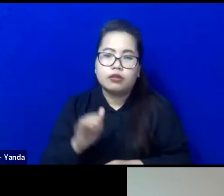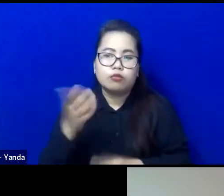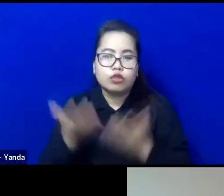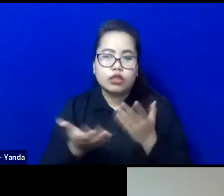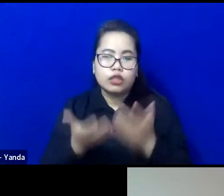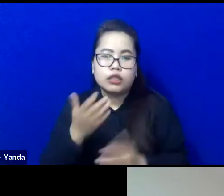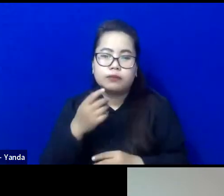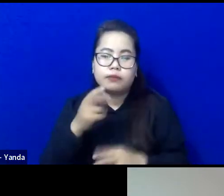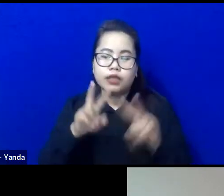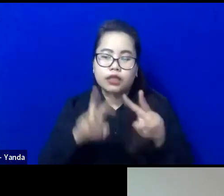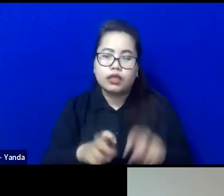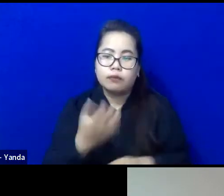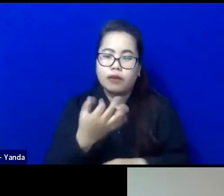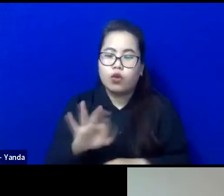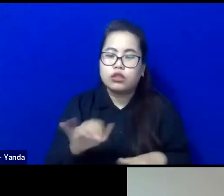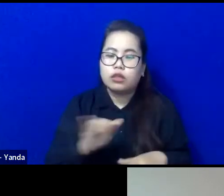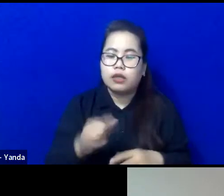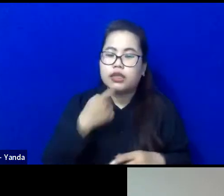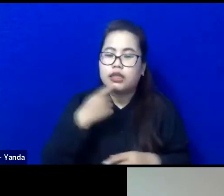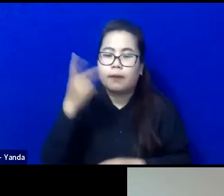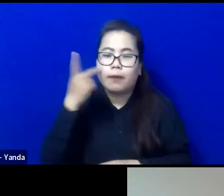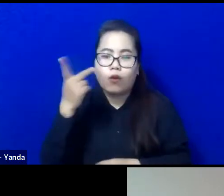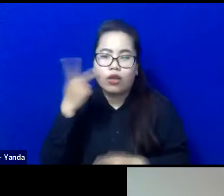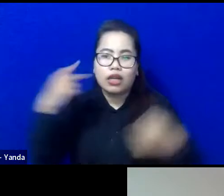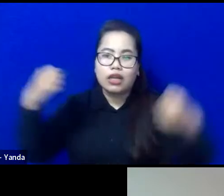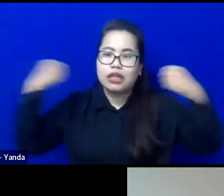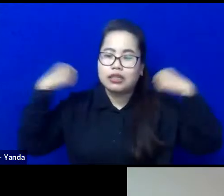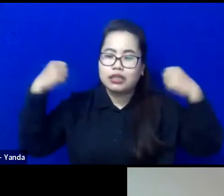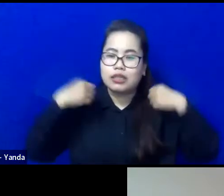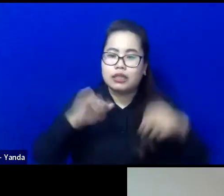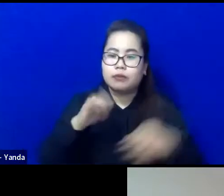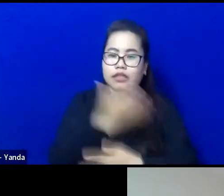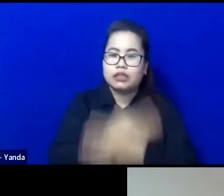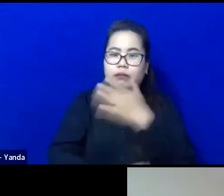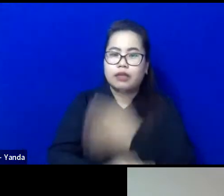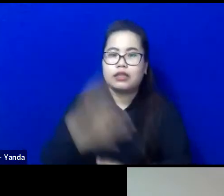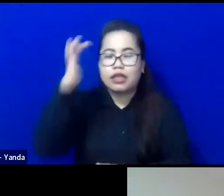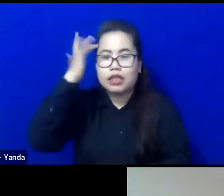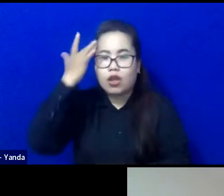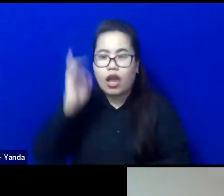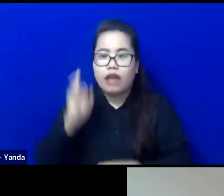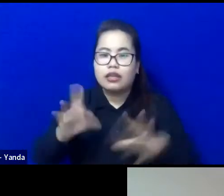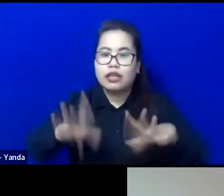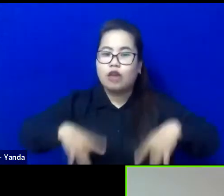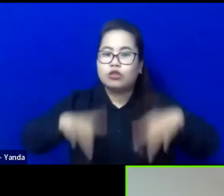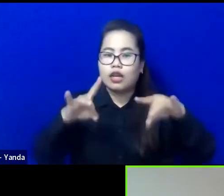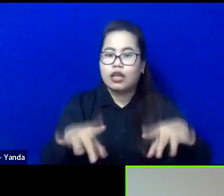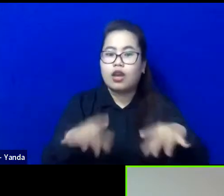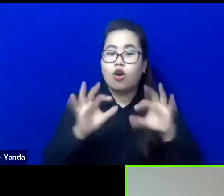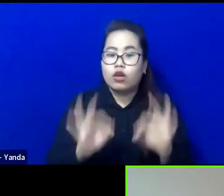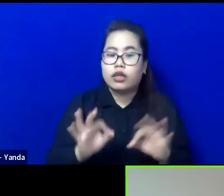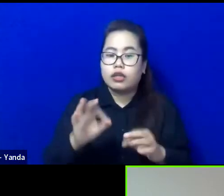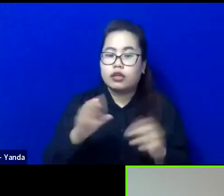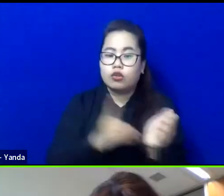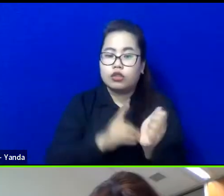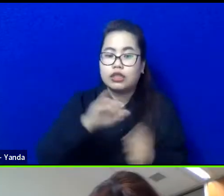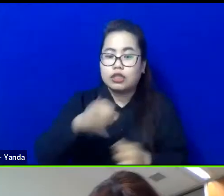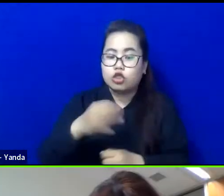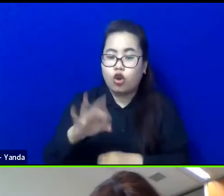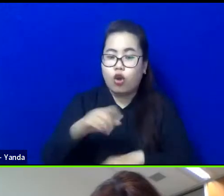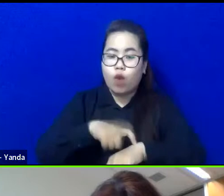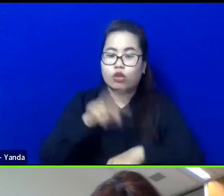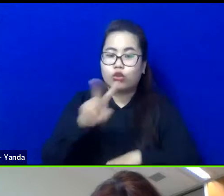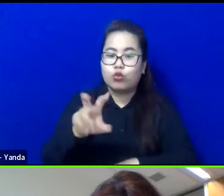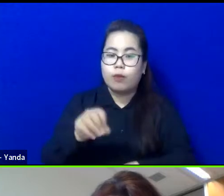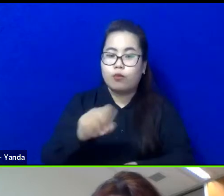intellectual disability in Australia. Okay, 20 minutes for you, Joe. Okay, I'm going to share this, but if you could